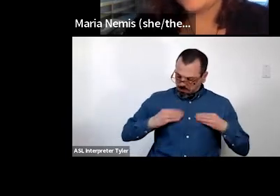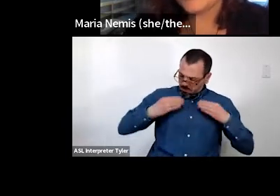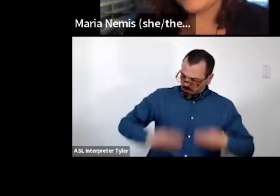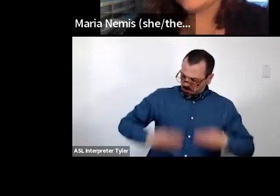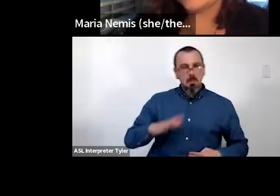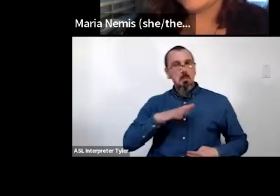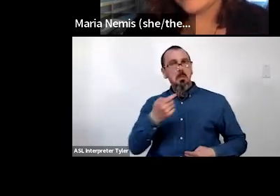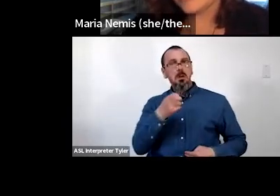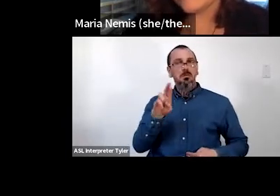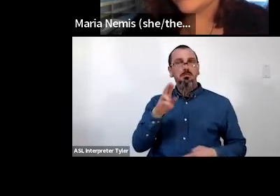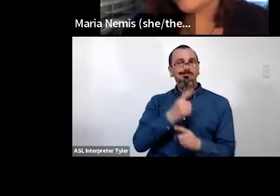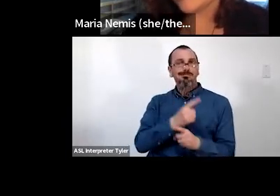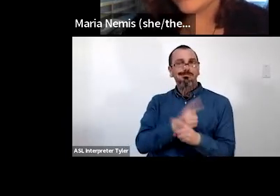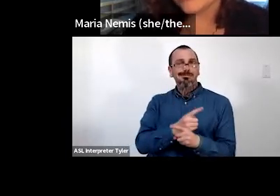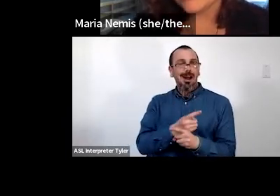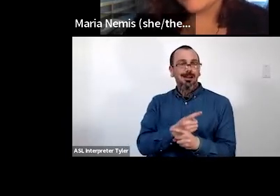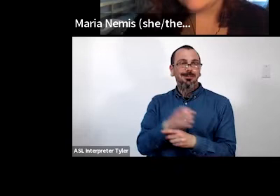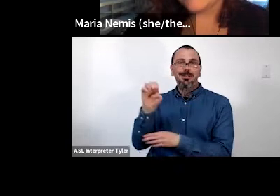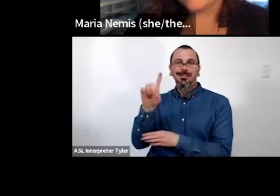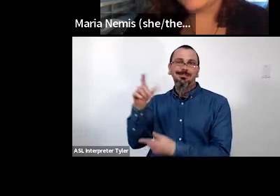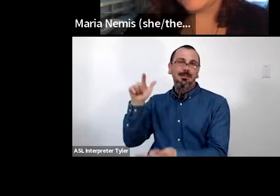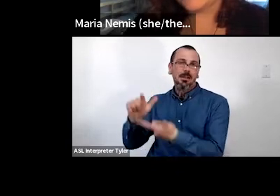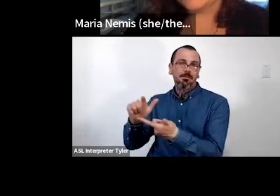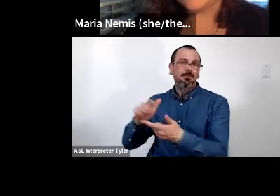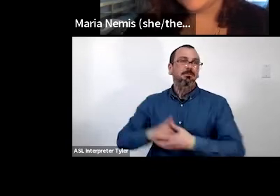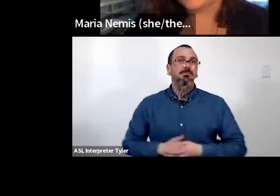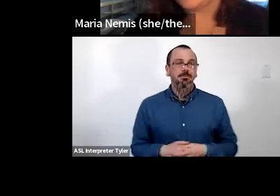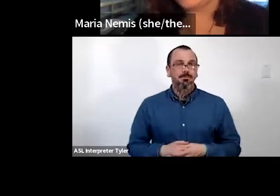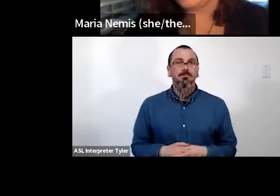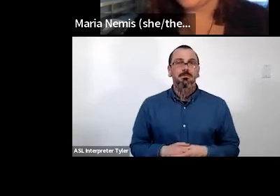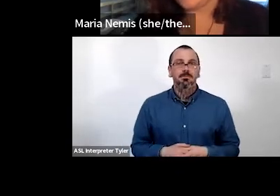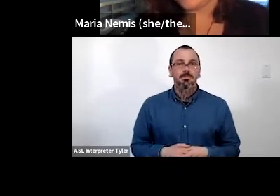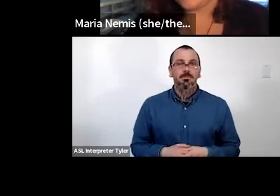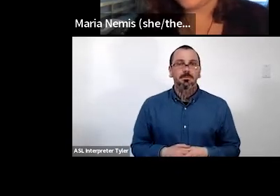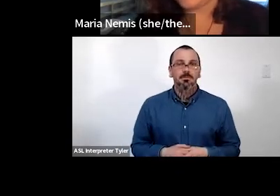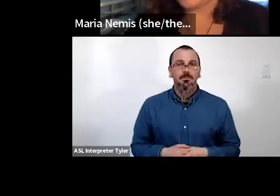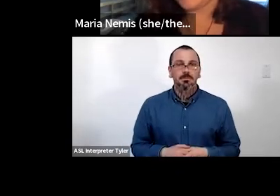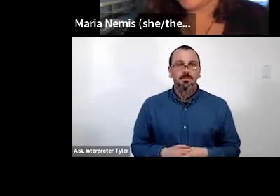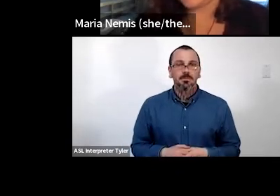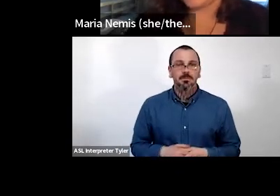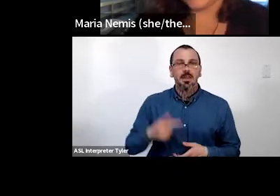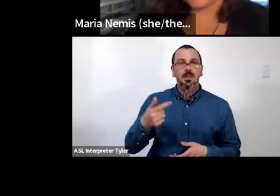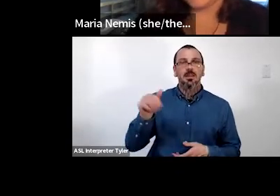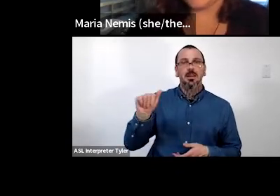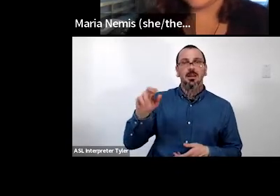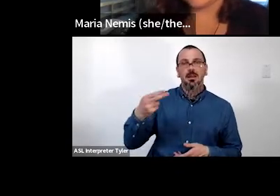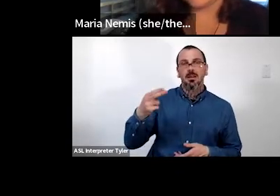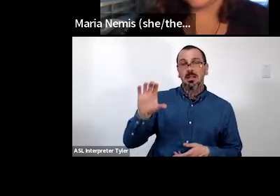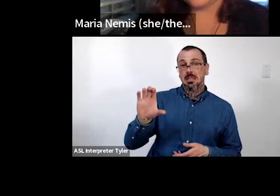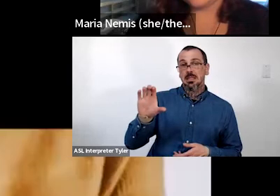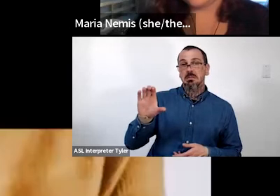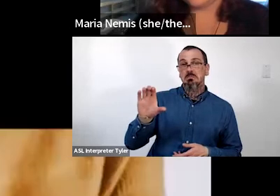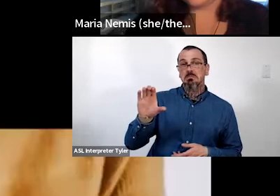are the only consistently identified intervention that addresses the demographic specific risk factors for EDs in gender